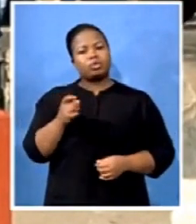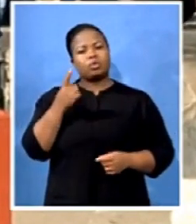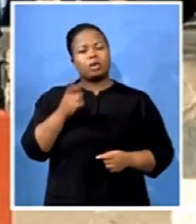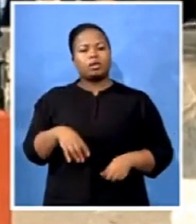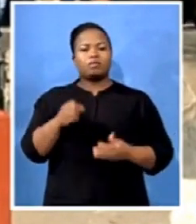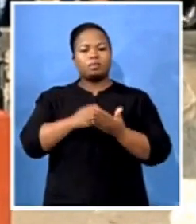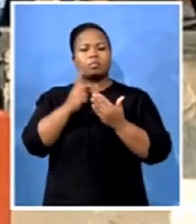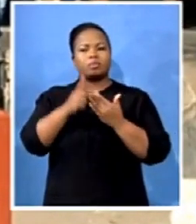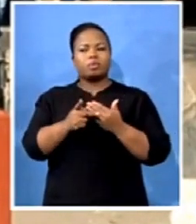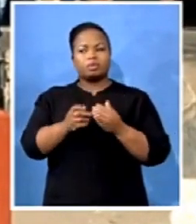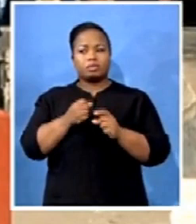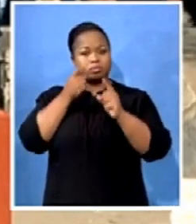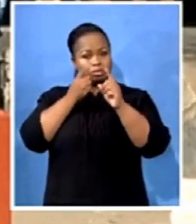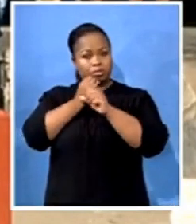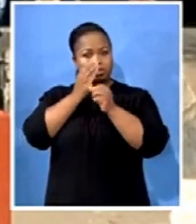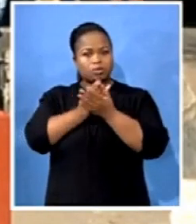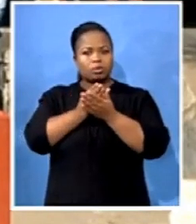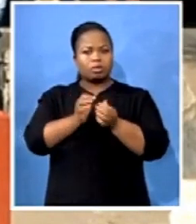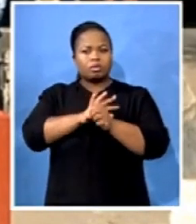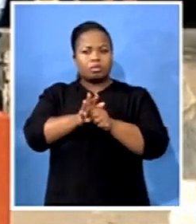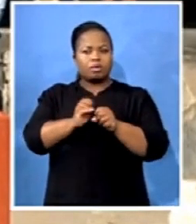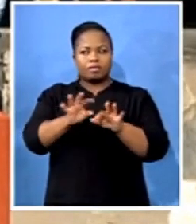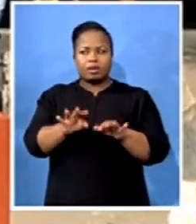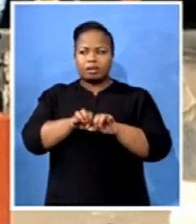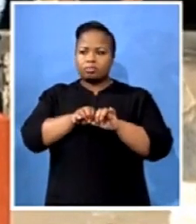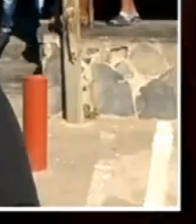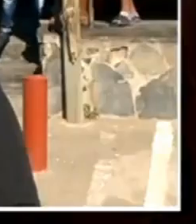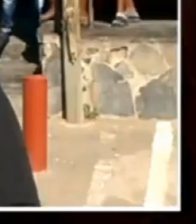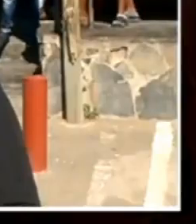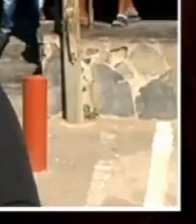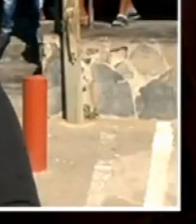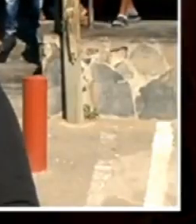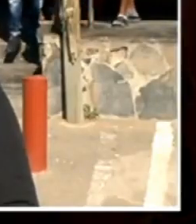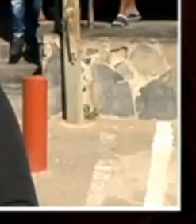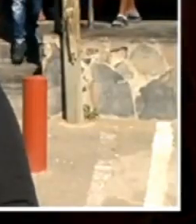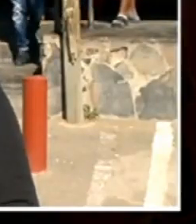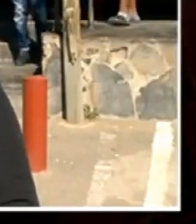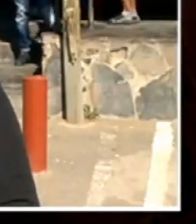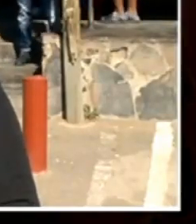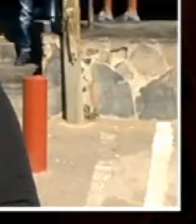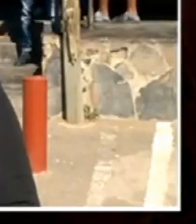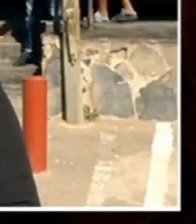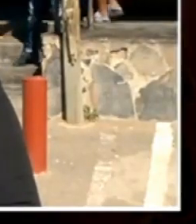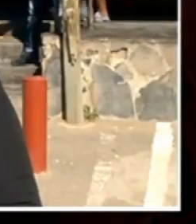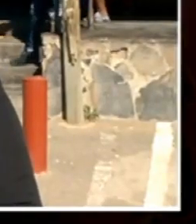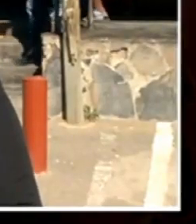of coronavirus is kept. But at the moment, back to you in studio. Right, let's go to that brief.